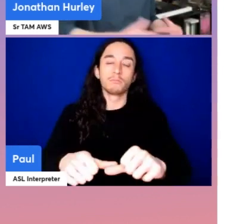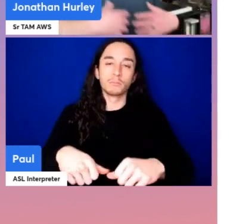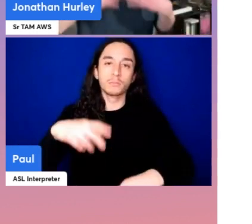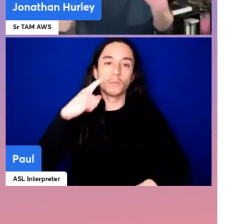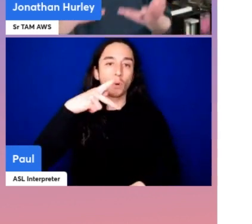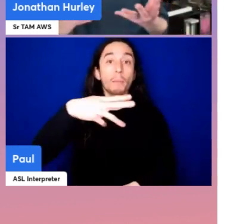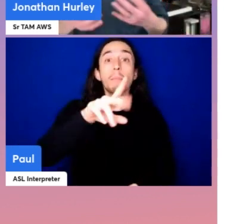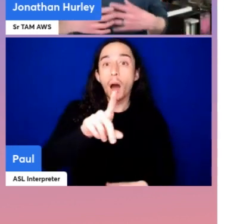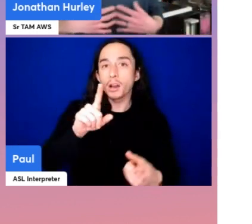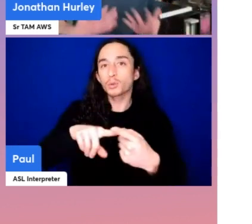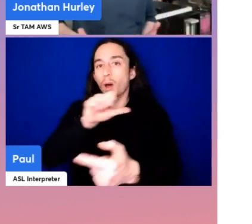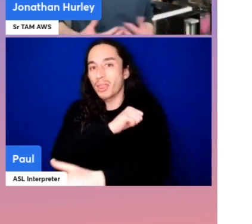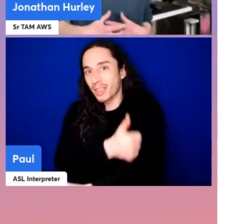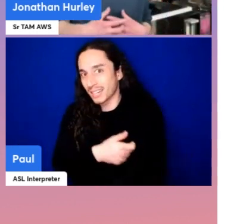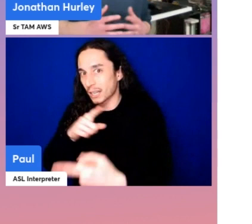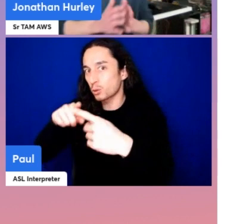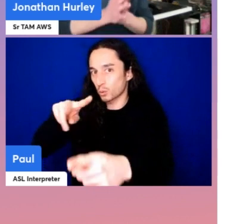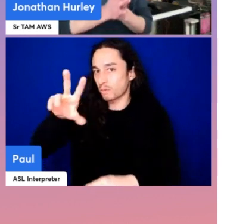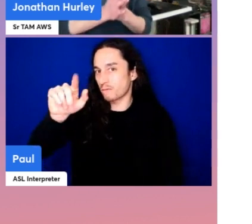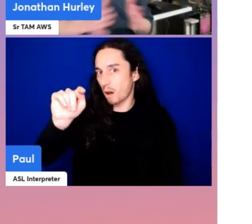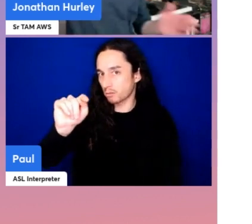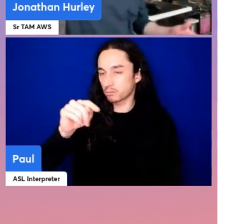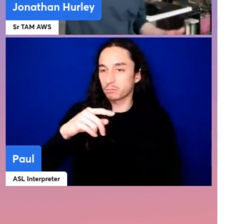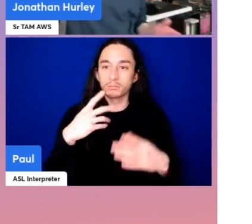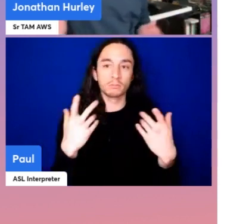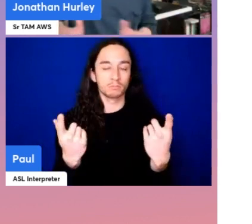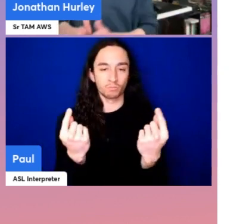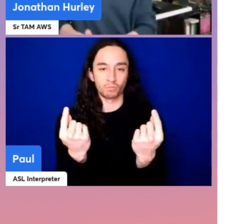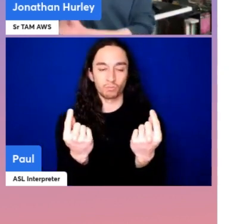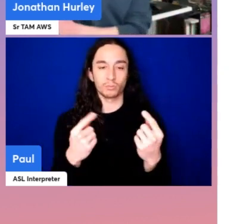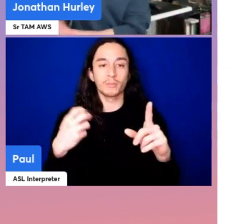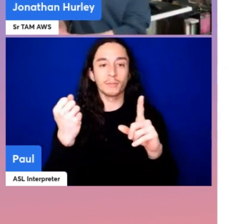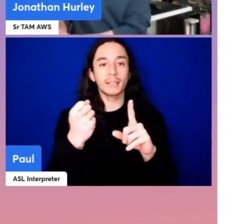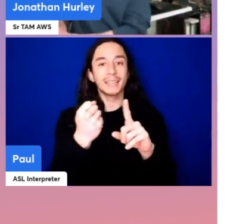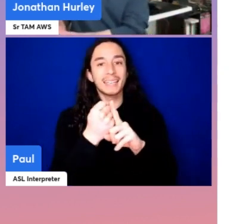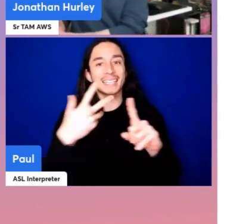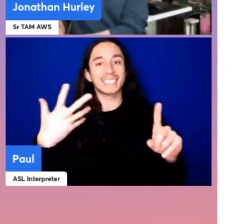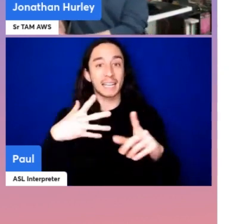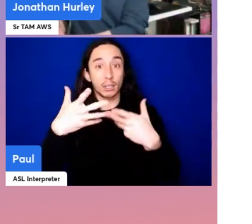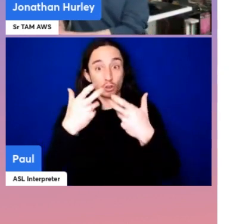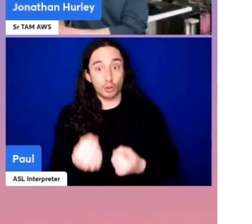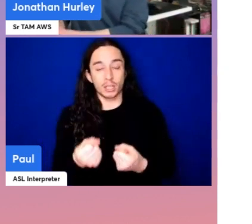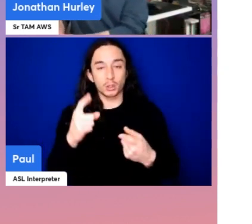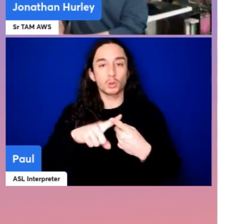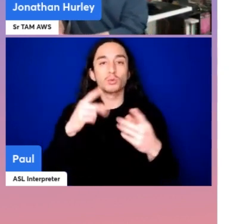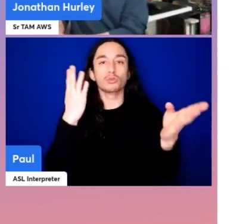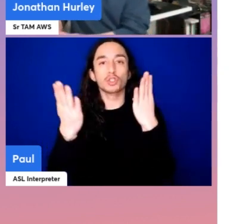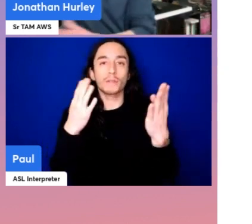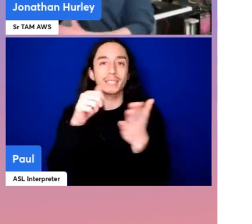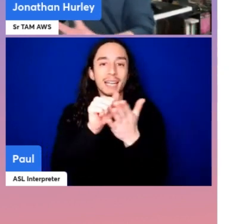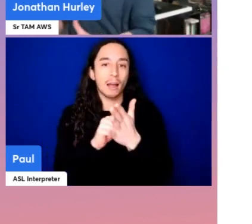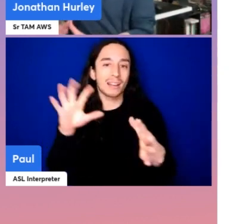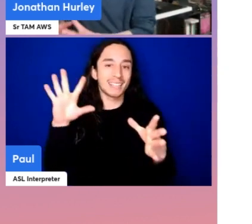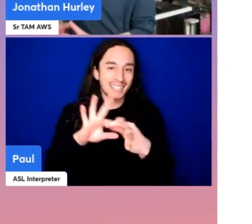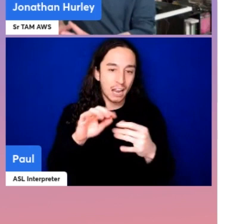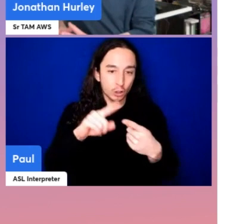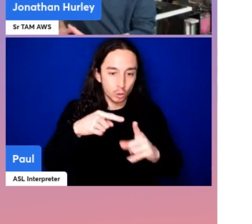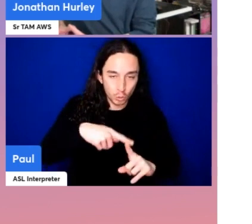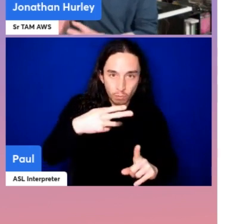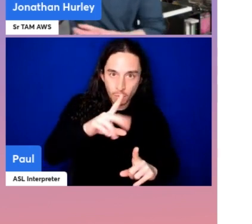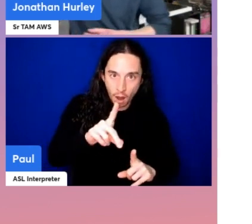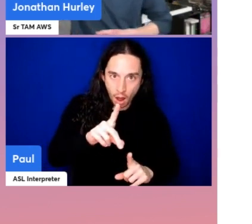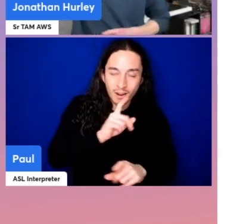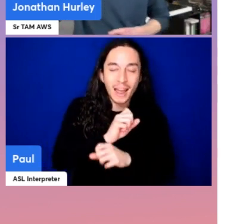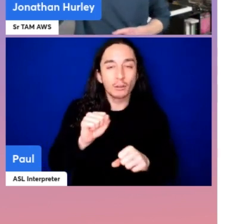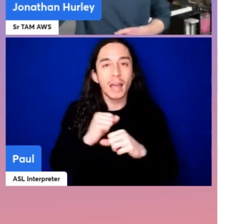Vault. So in this case, what we'll be doing is extending a trust down to the service account attached to a pod. In fact, everything is going to